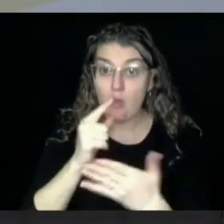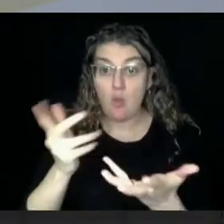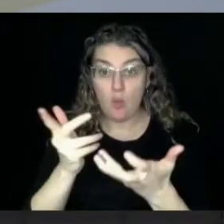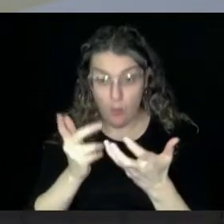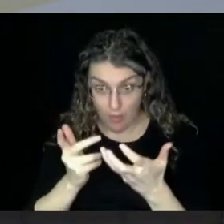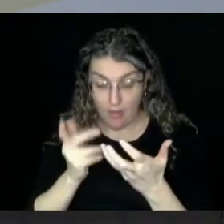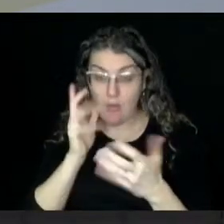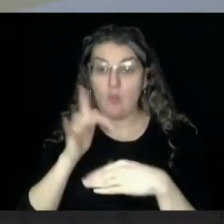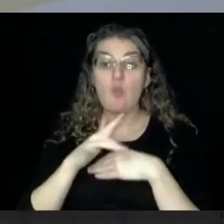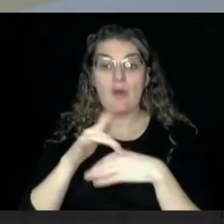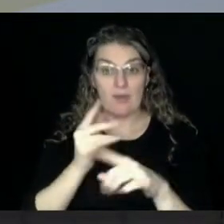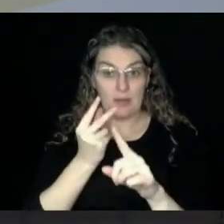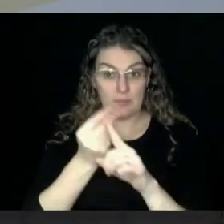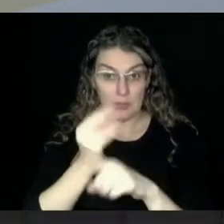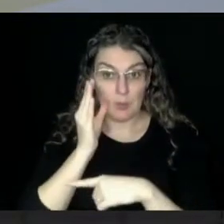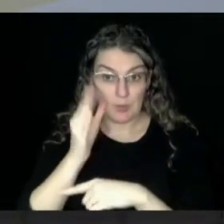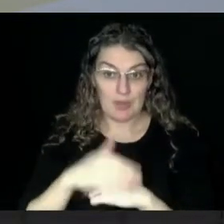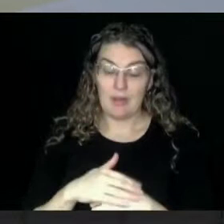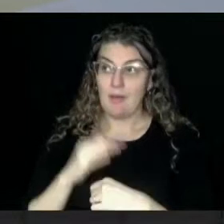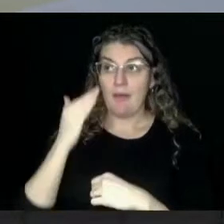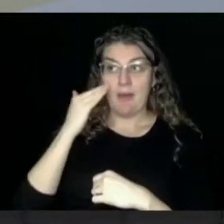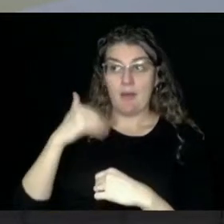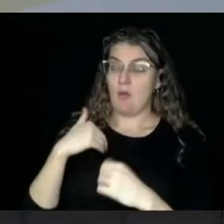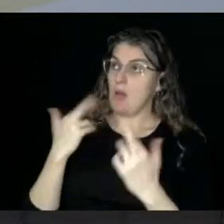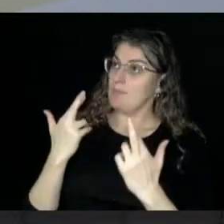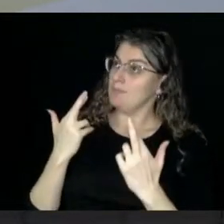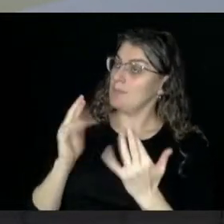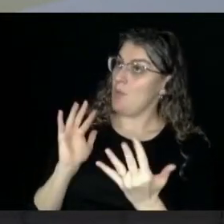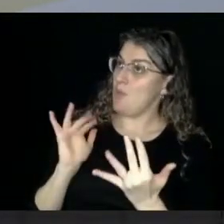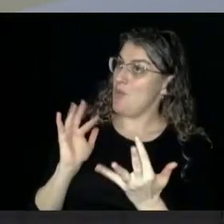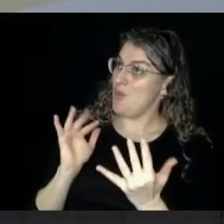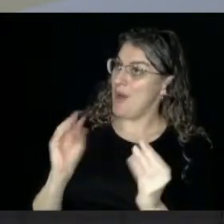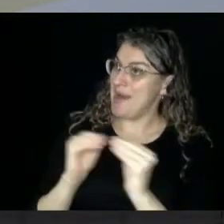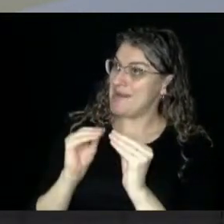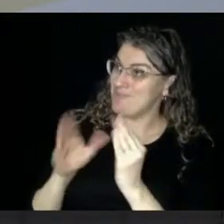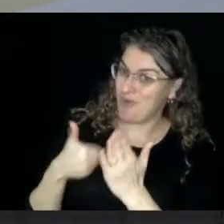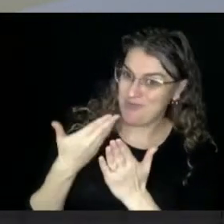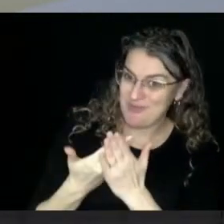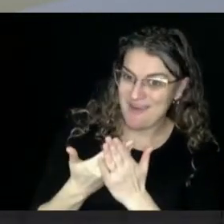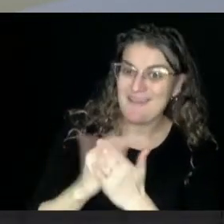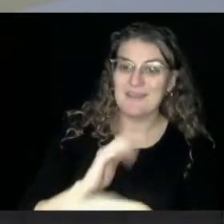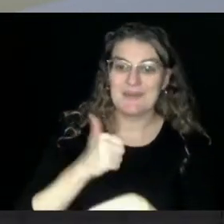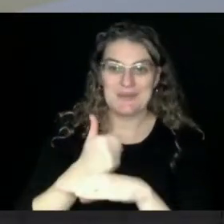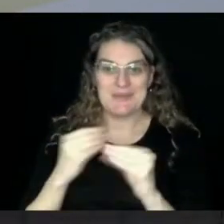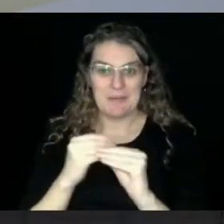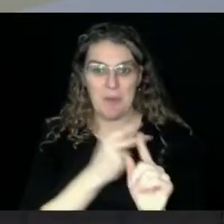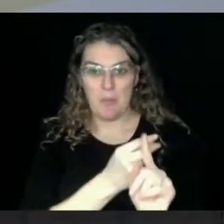wait for more vaccine to arrive, and I know that sentiment is shared by all of you as well.